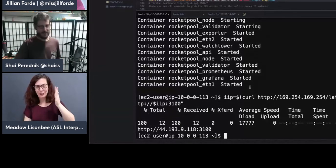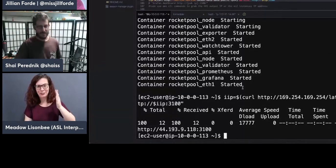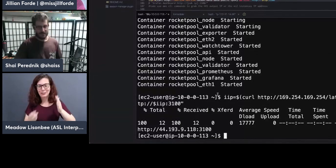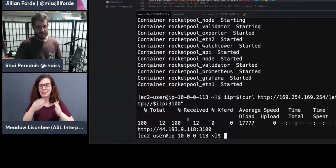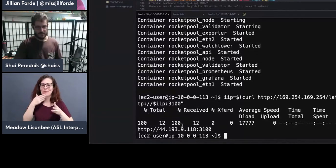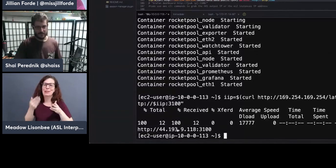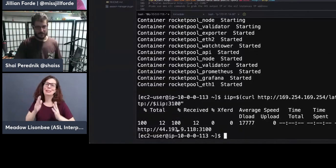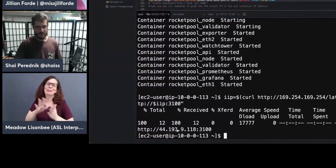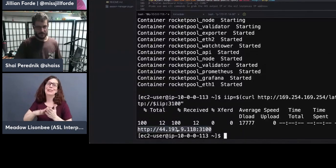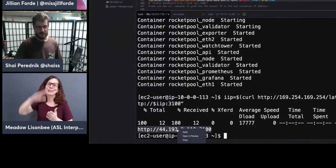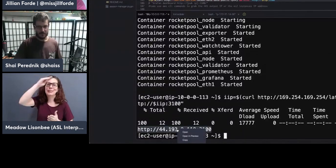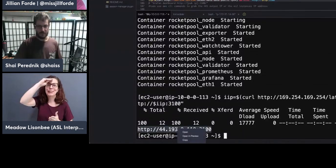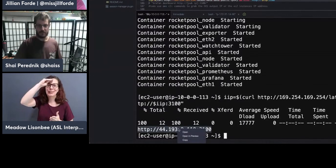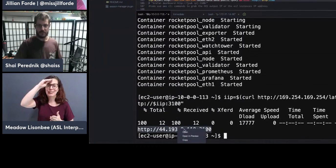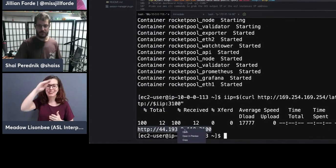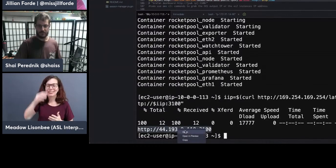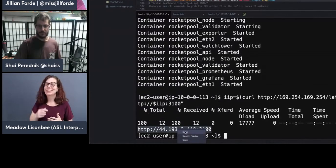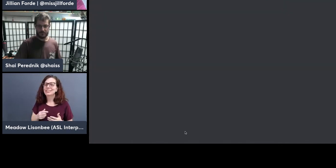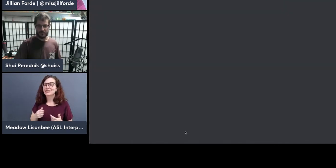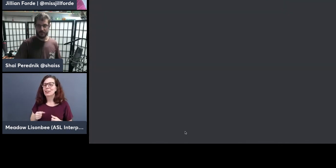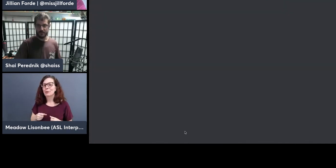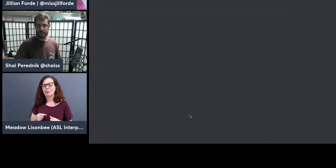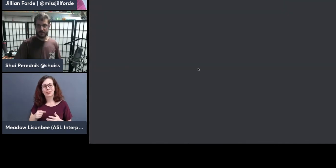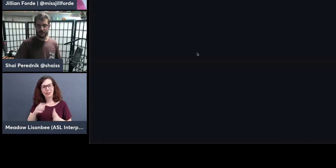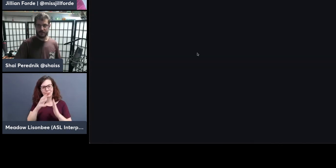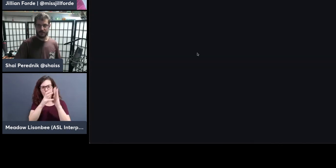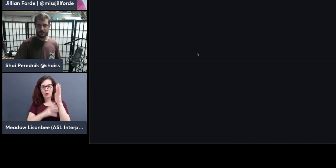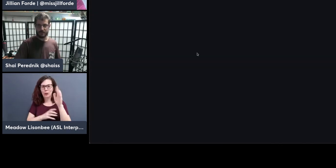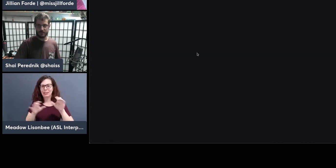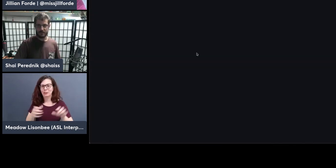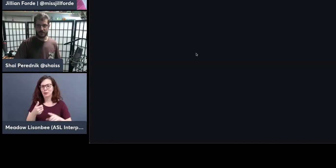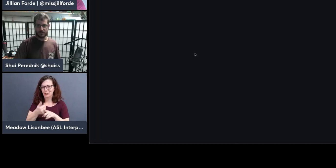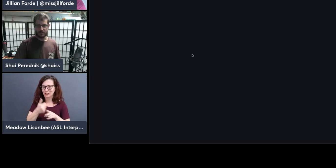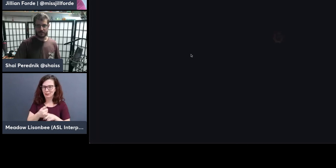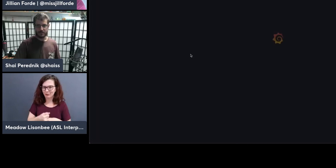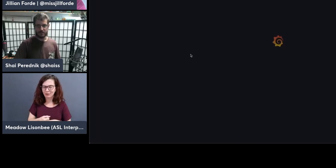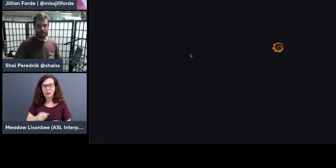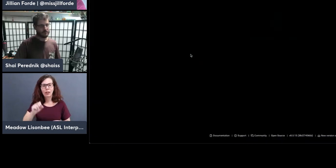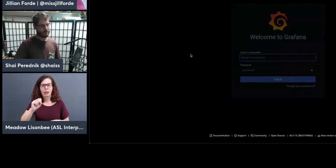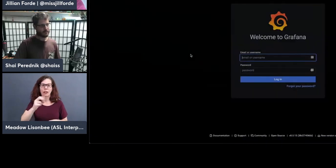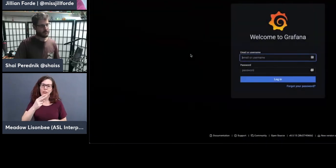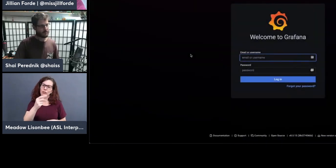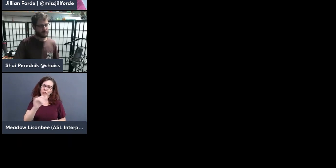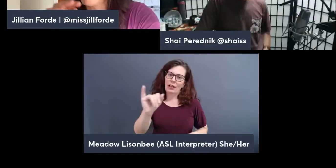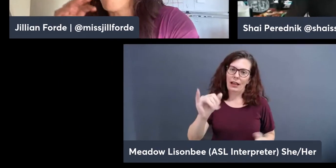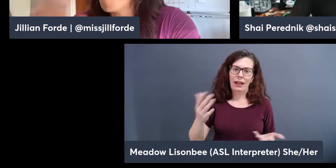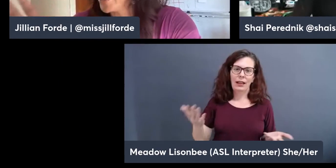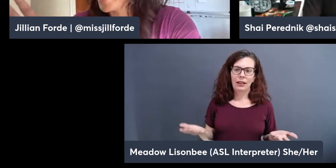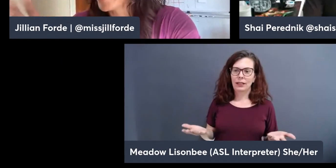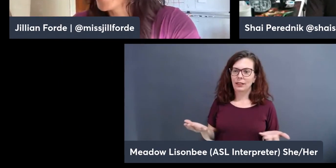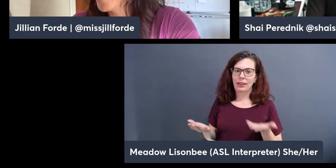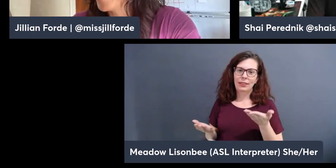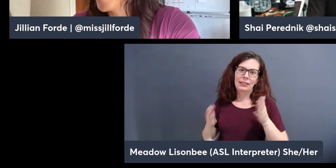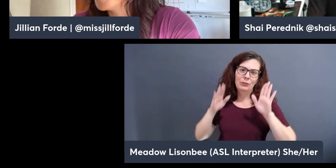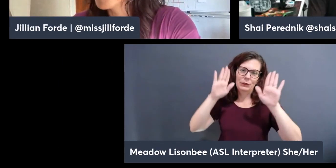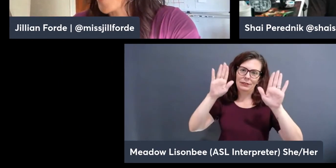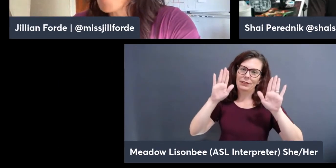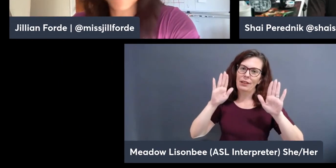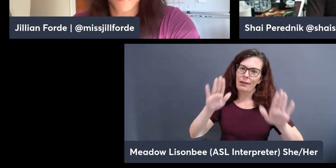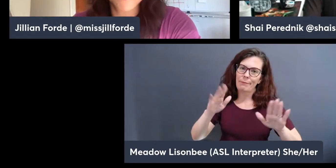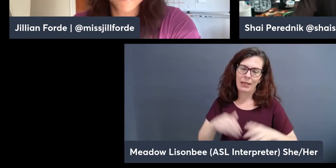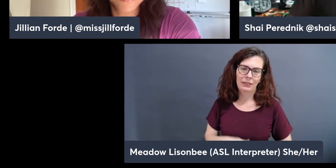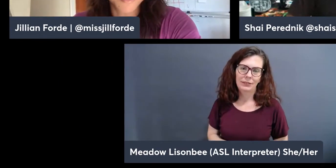learn. Best way to learn, start coding and doing it yourself. Shai, this was amazing.